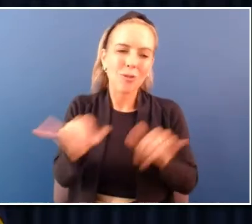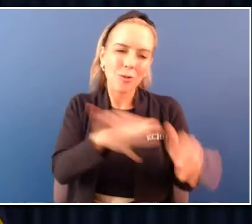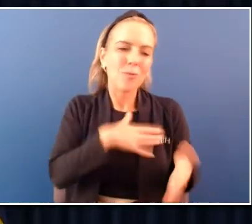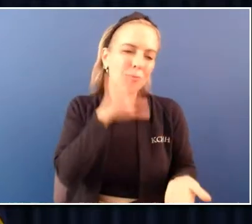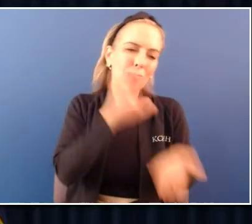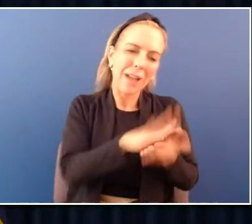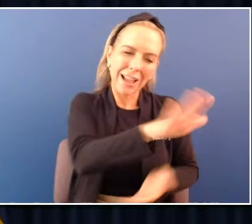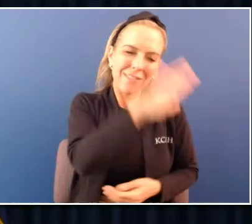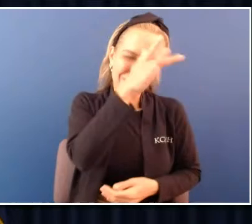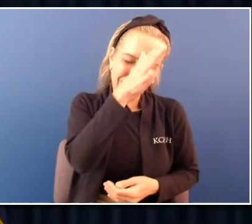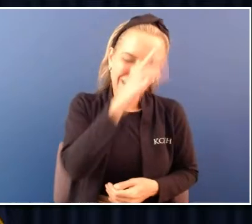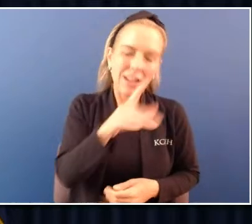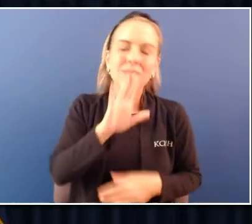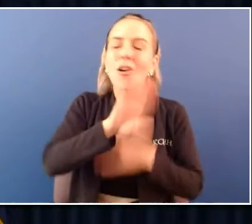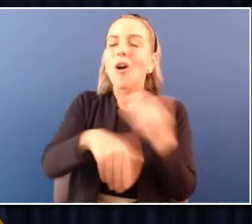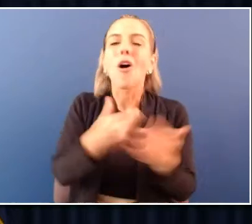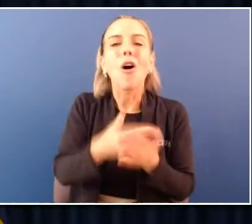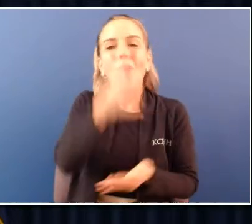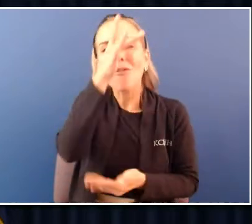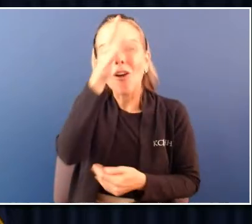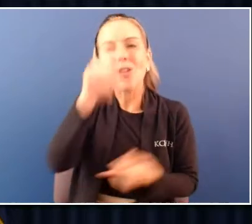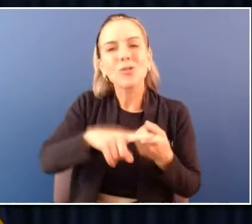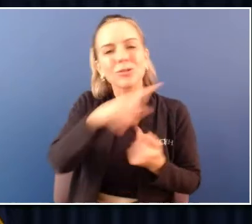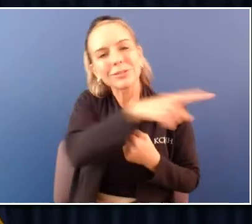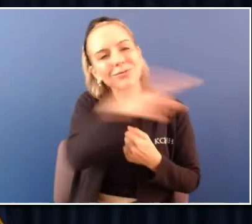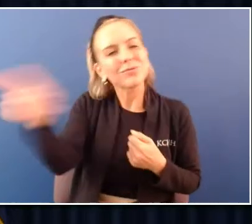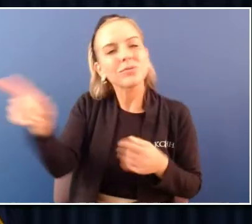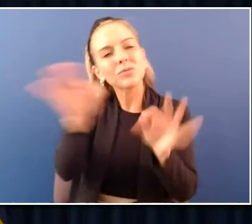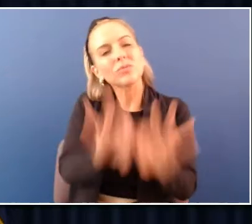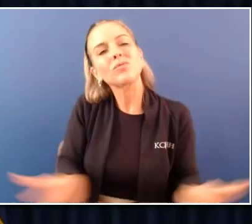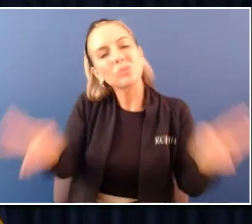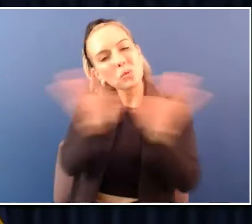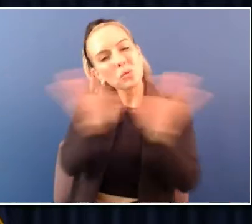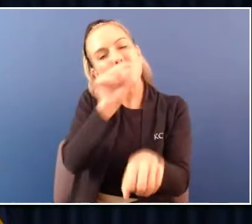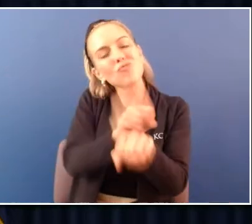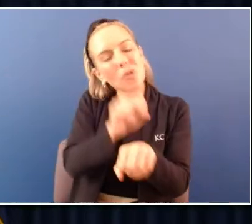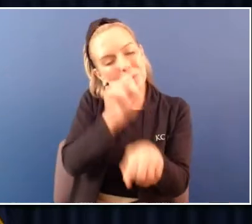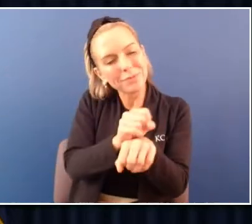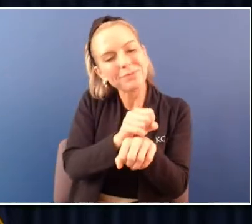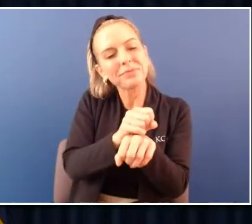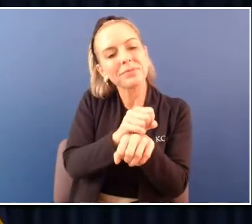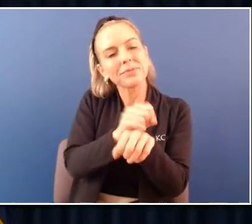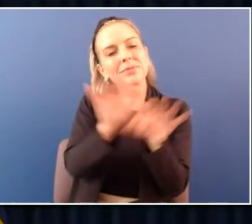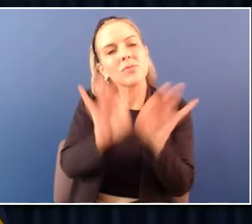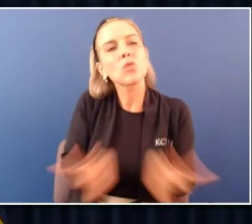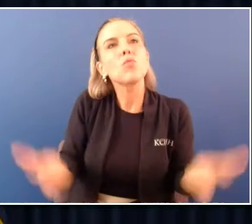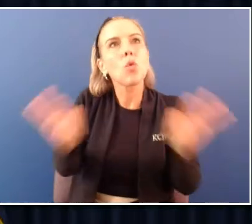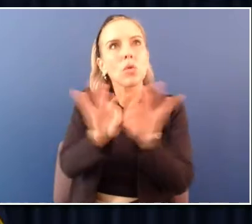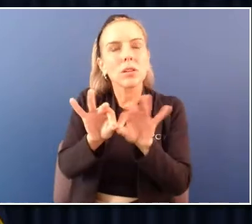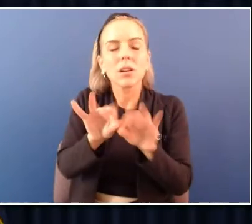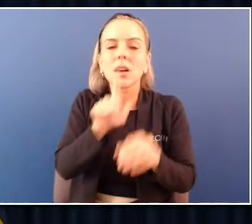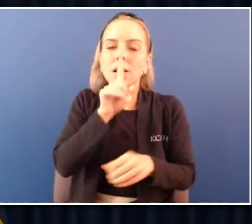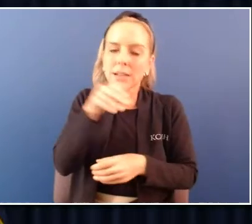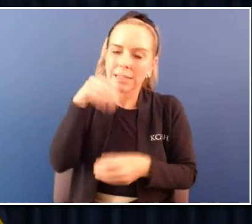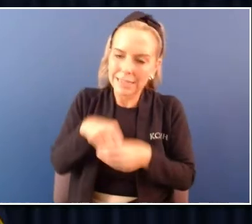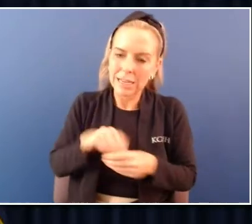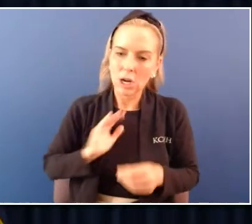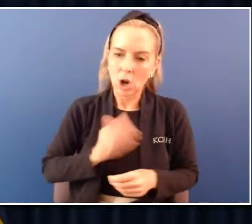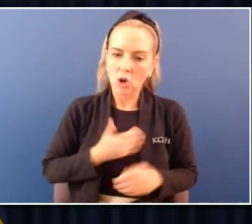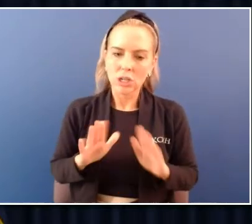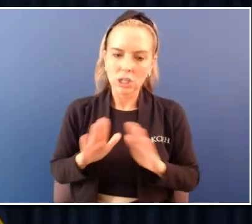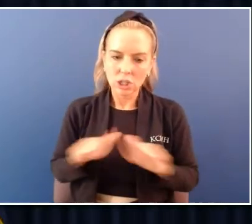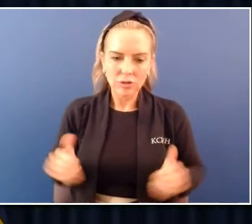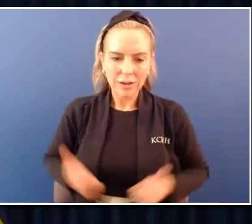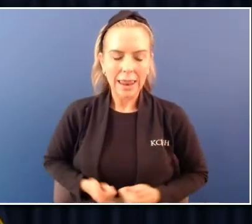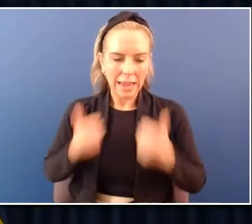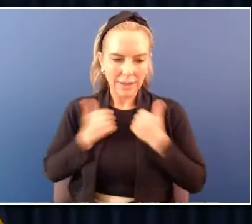all of the fathers that are out there. It's an important job. It's important that we are in our children's lives, and